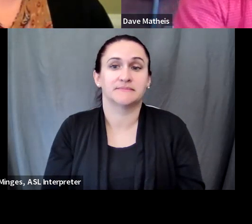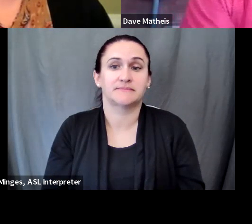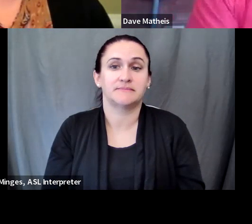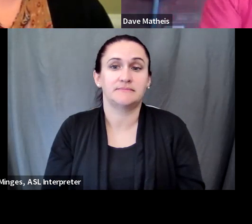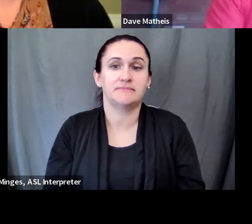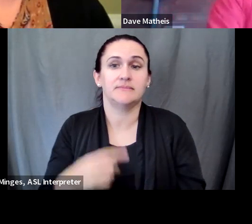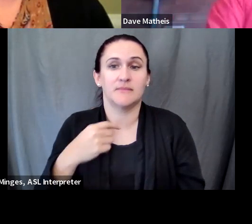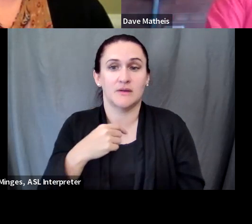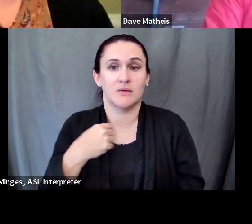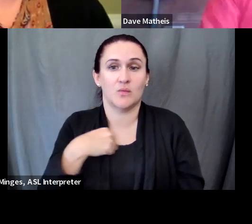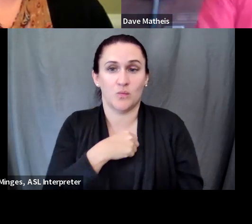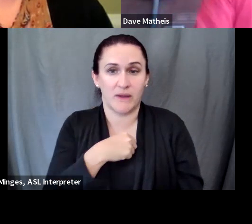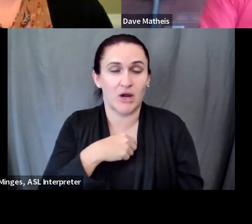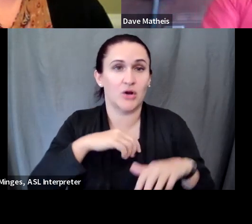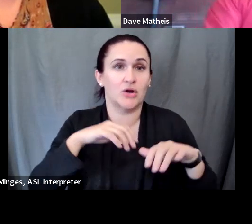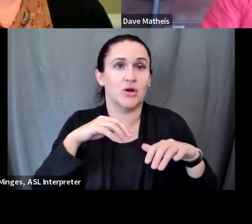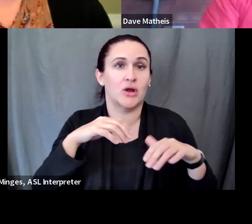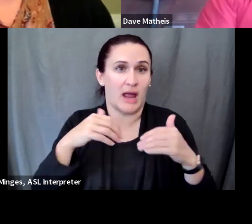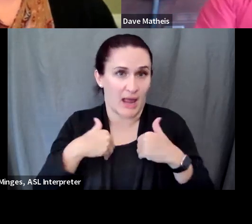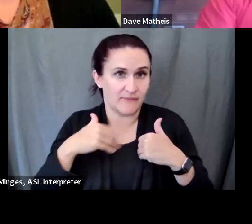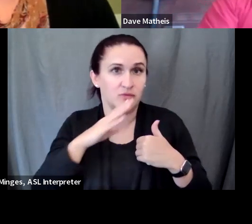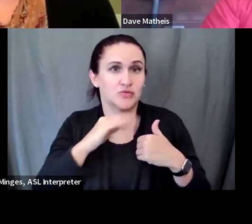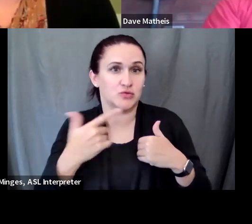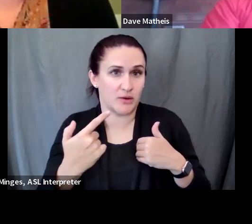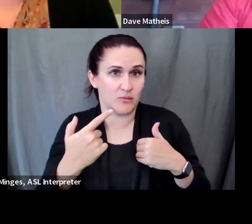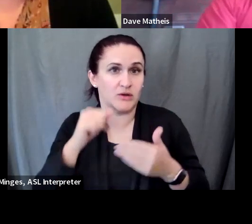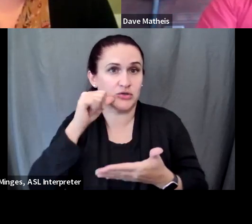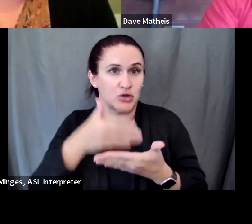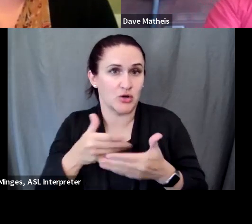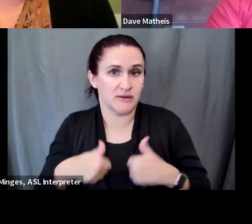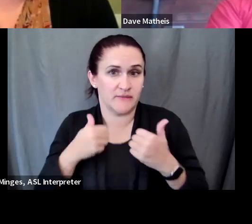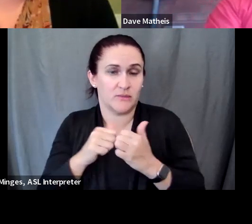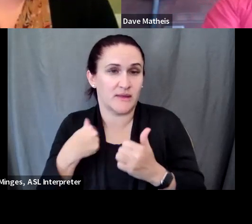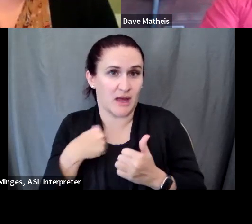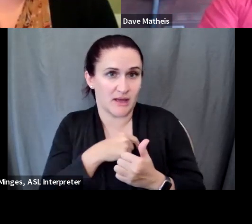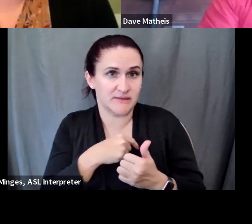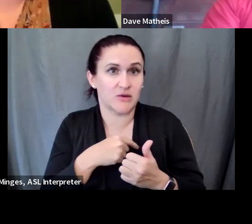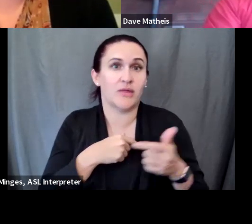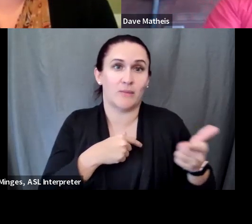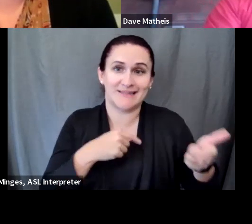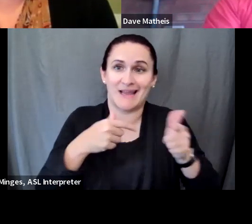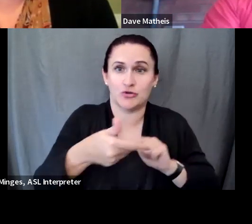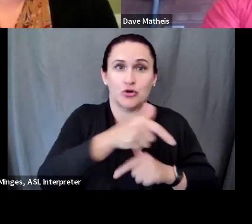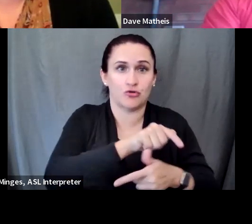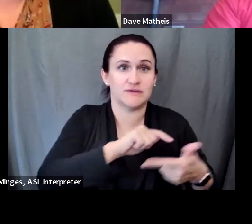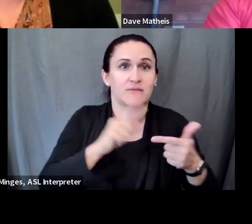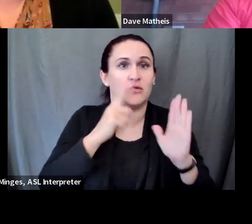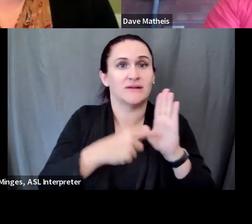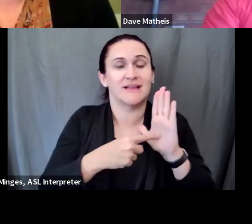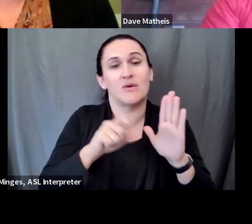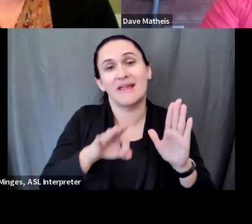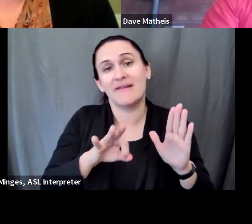our 21-year-old daughter living with us. So what we do is we take turns. Like, for example, if we divide